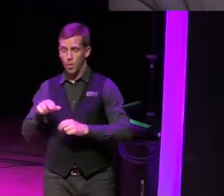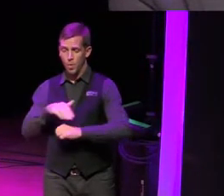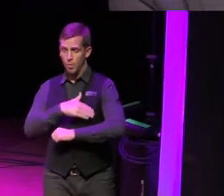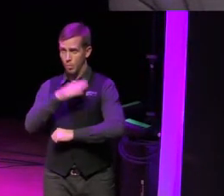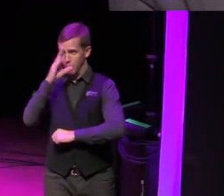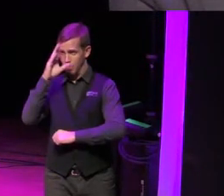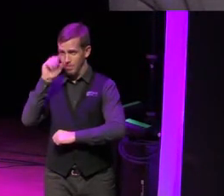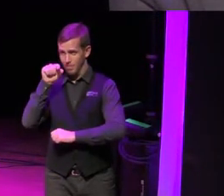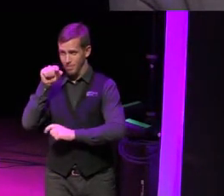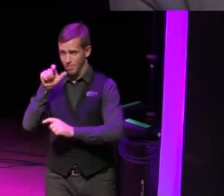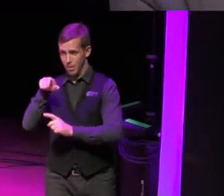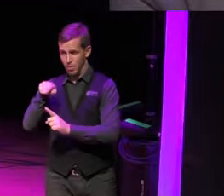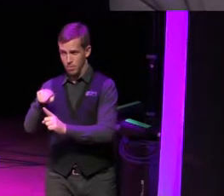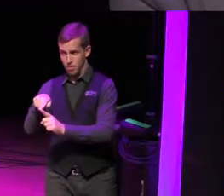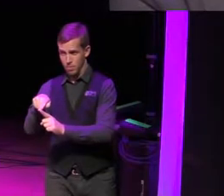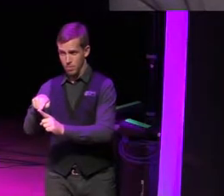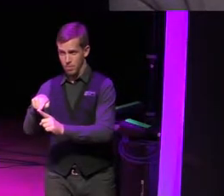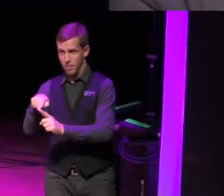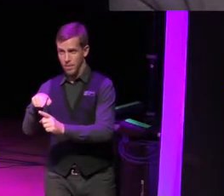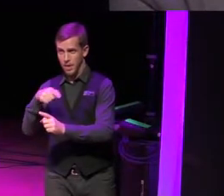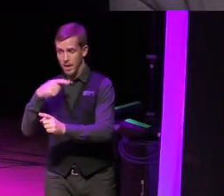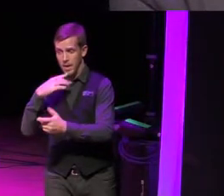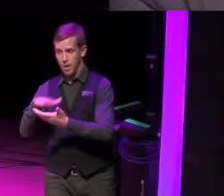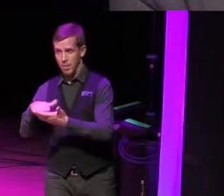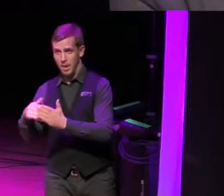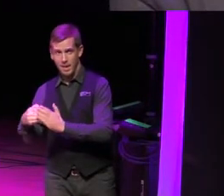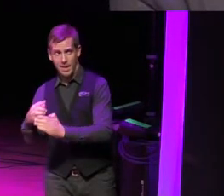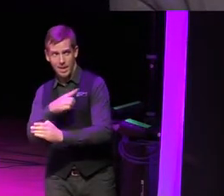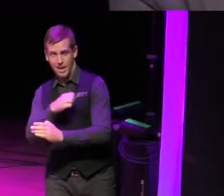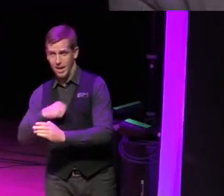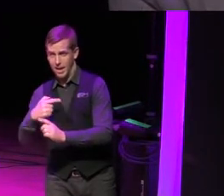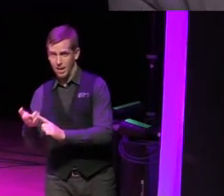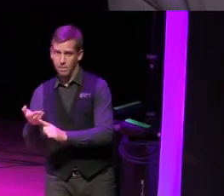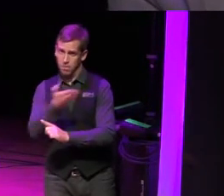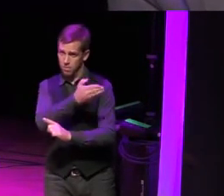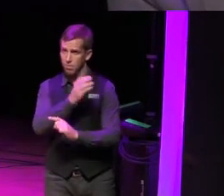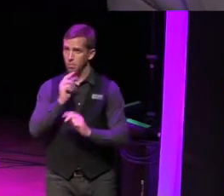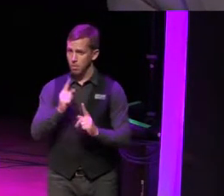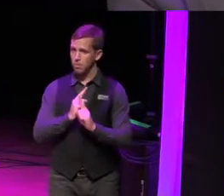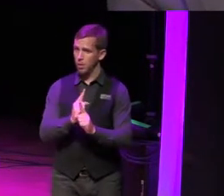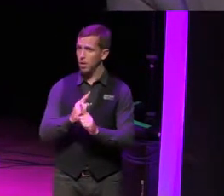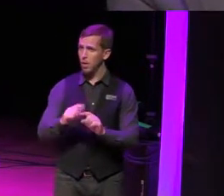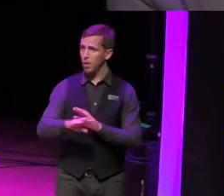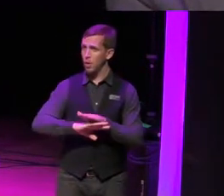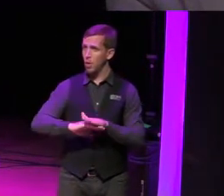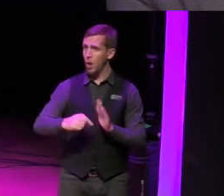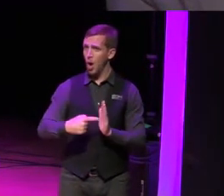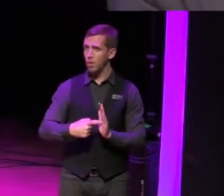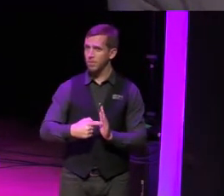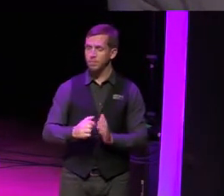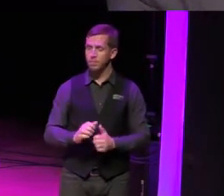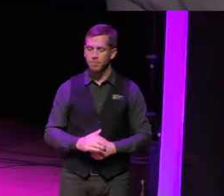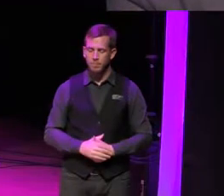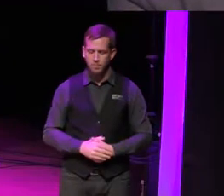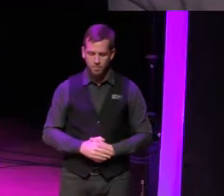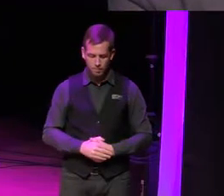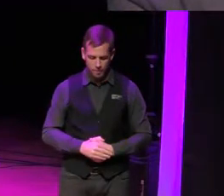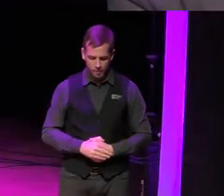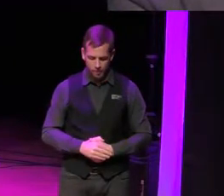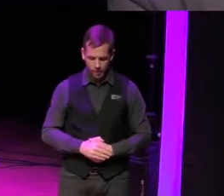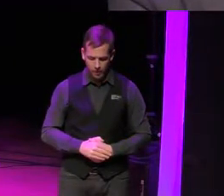so. And in my case, this power was contested, the